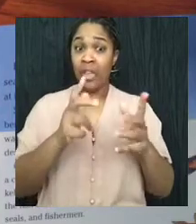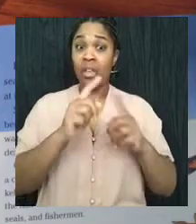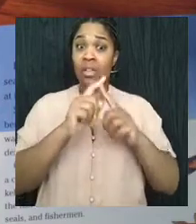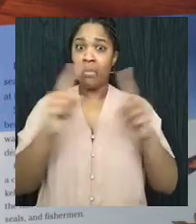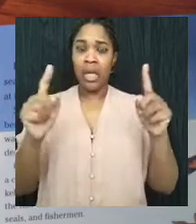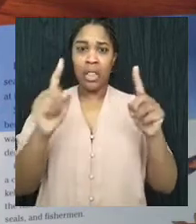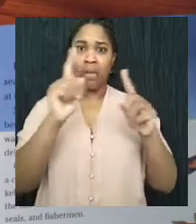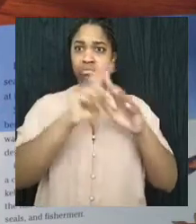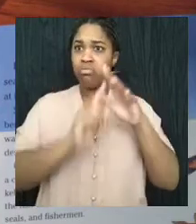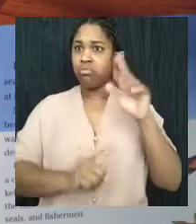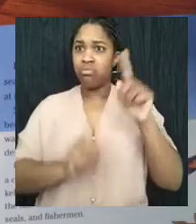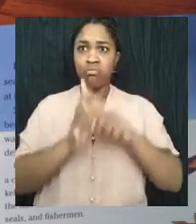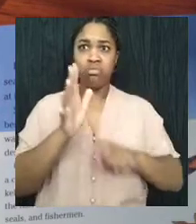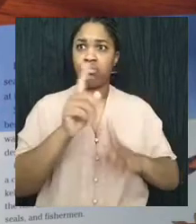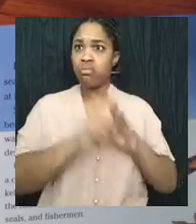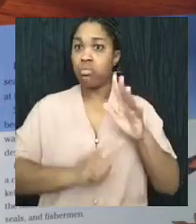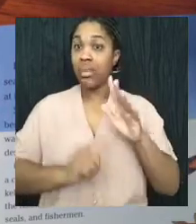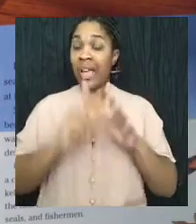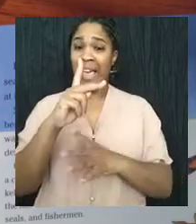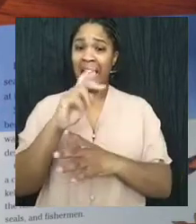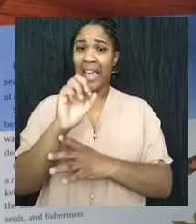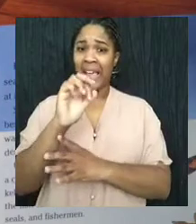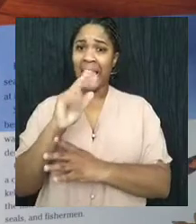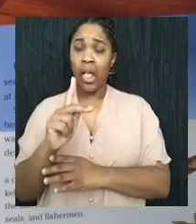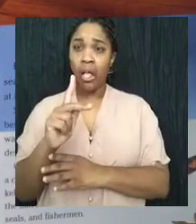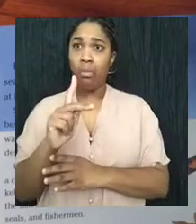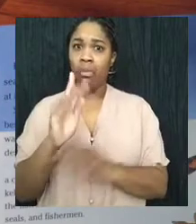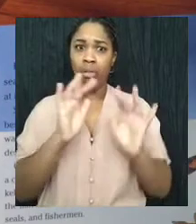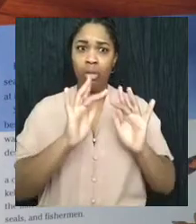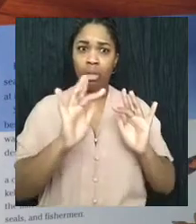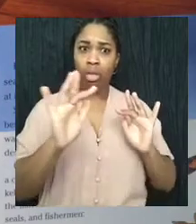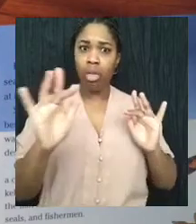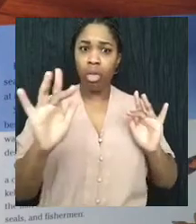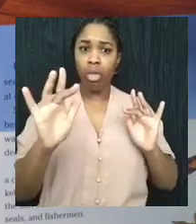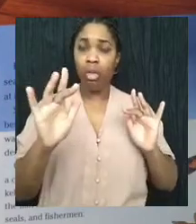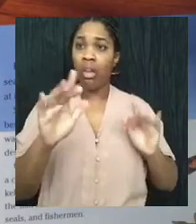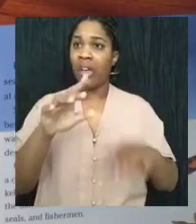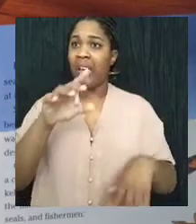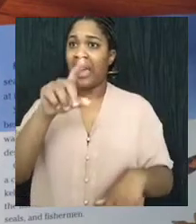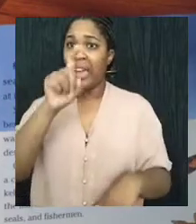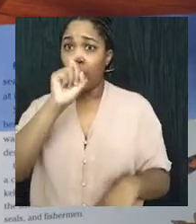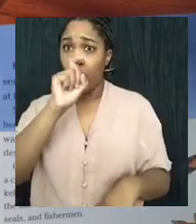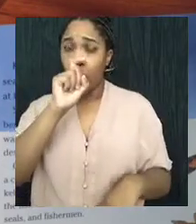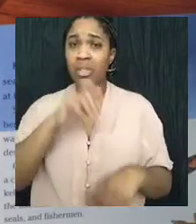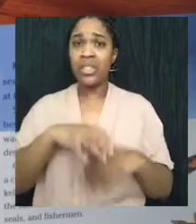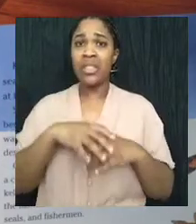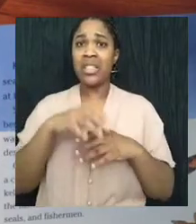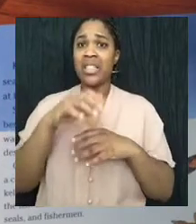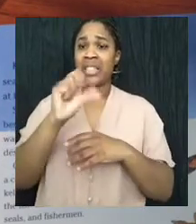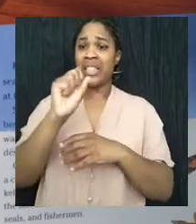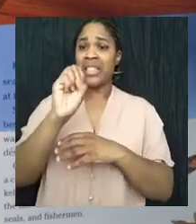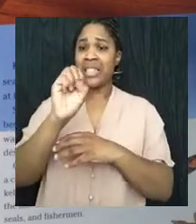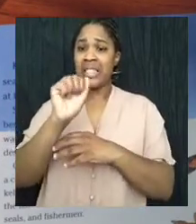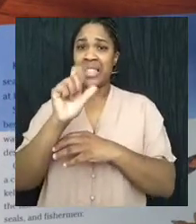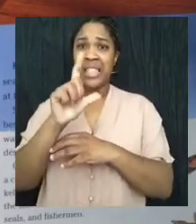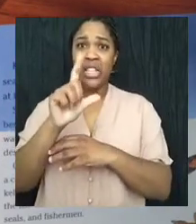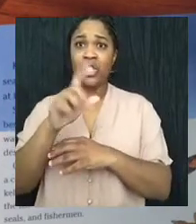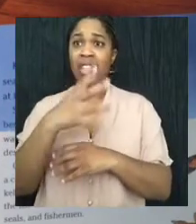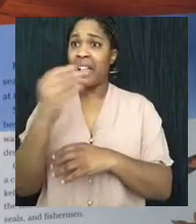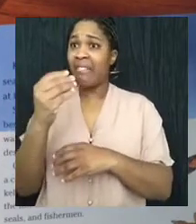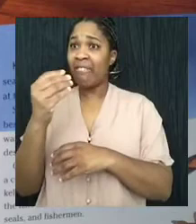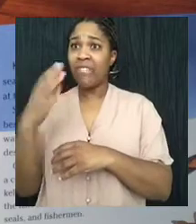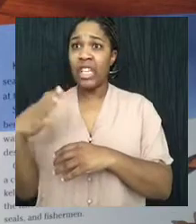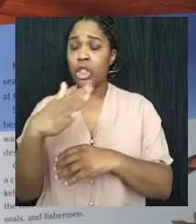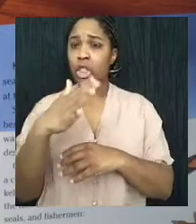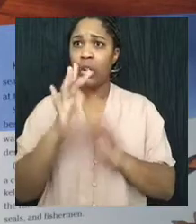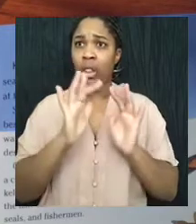of kelp. And so did eagles, harbor seals, and fish. What had